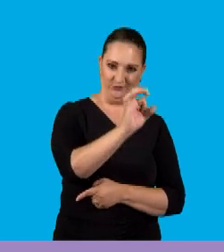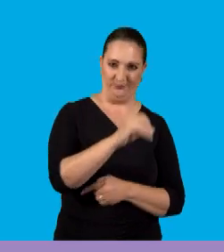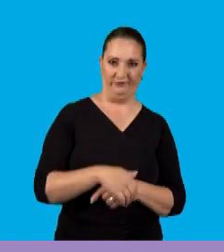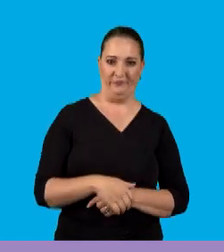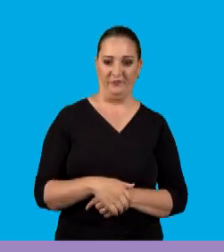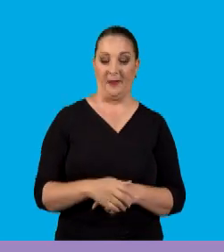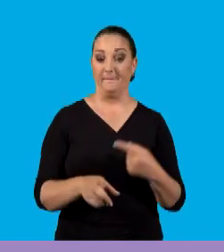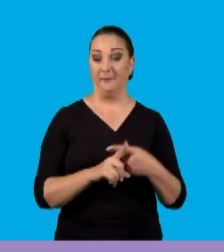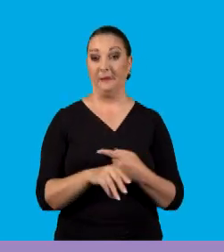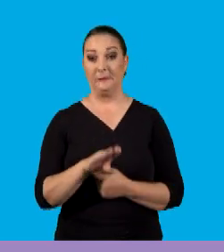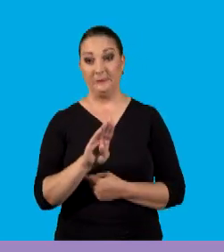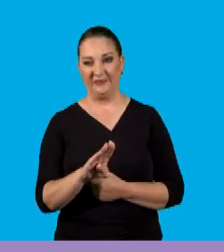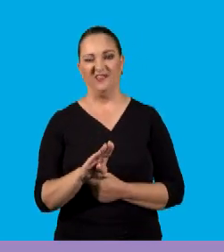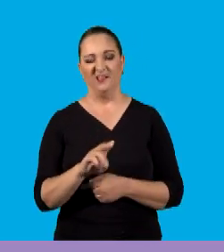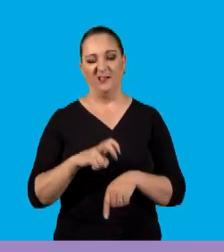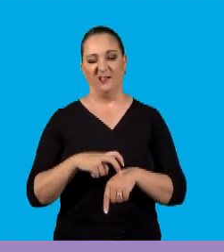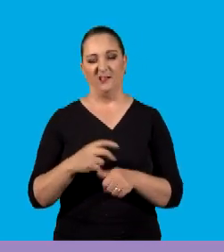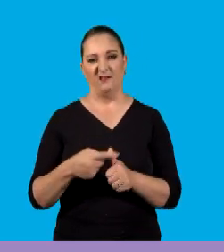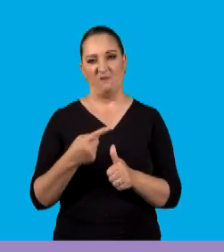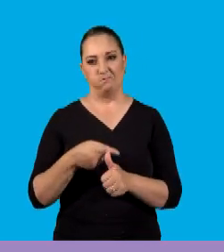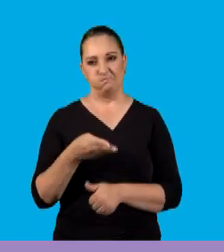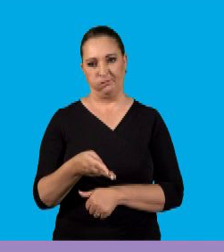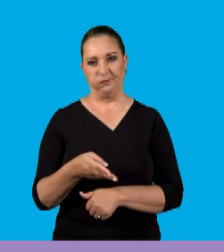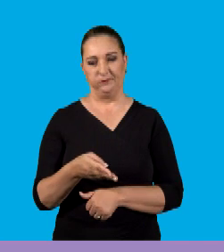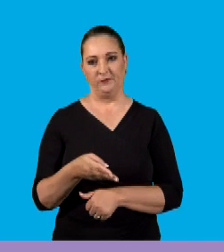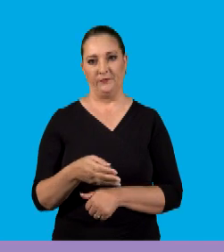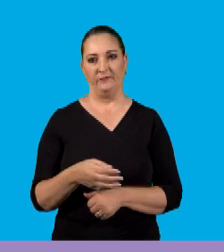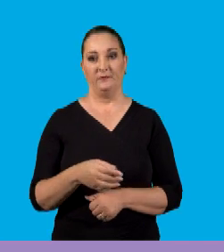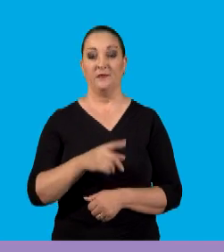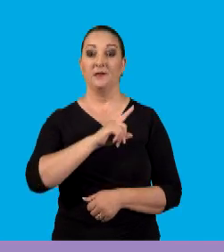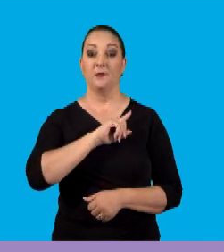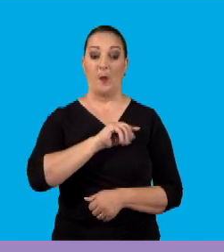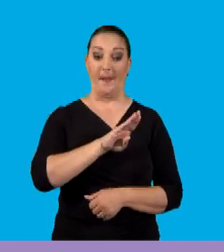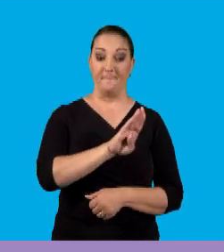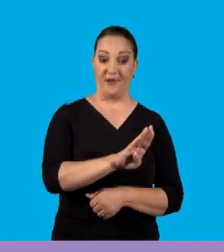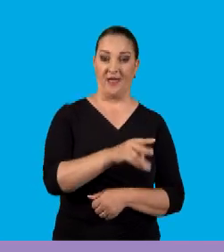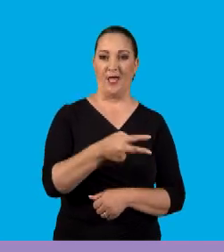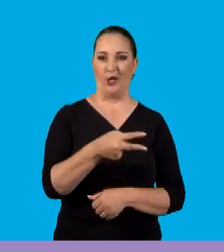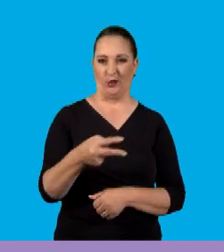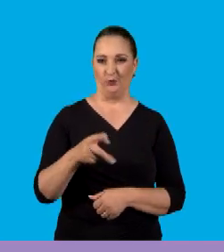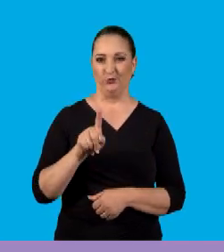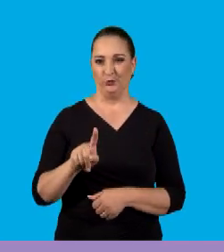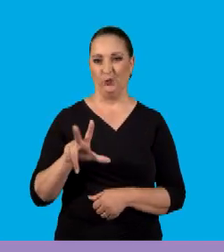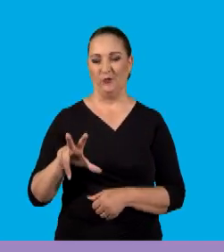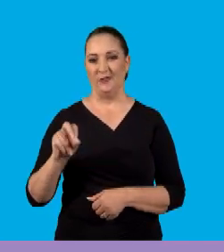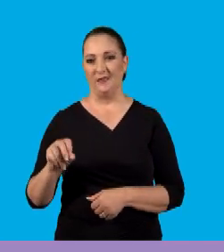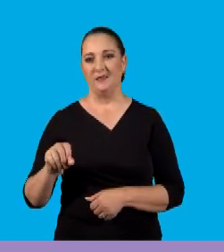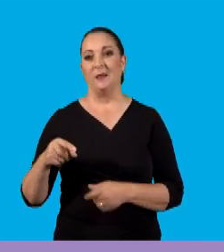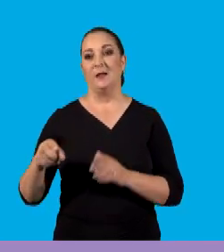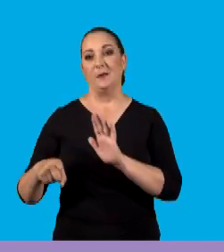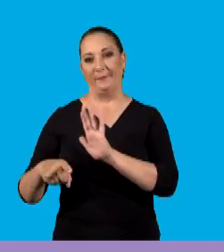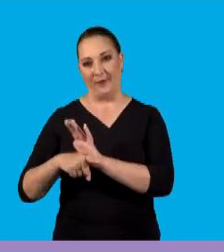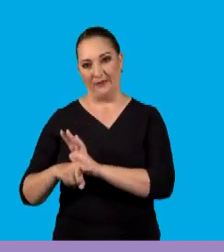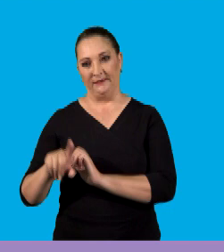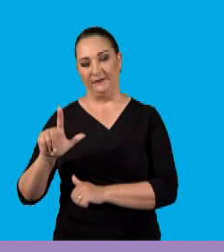degrees and B is what we need to find out, then angle B equals to